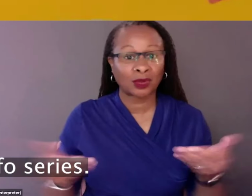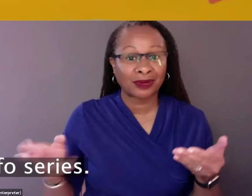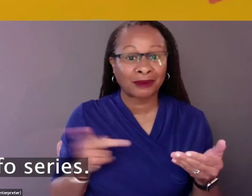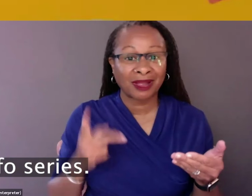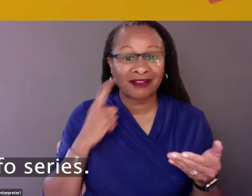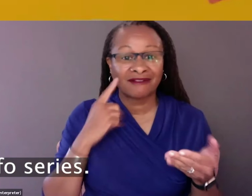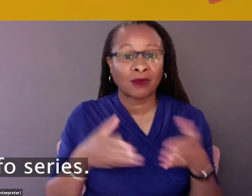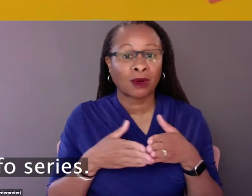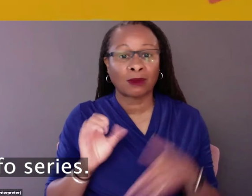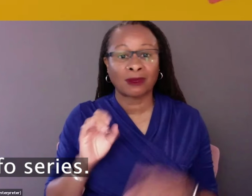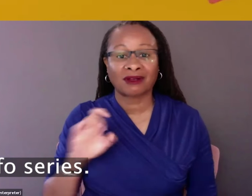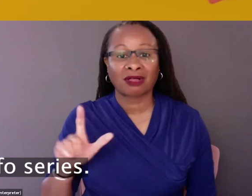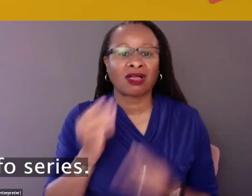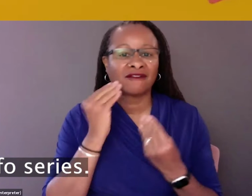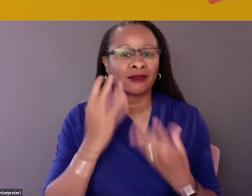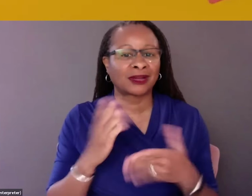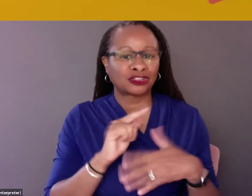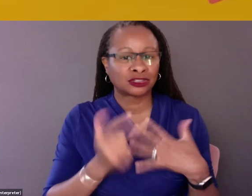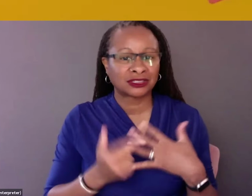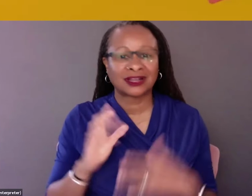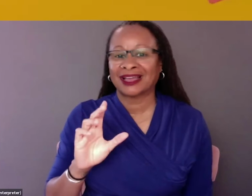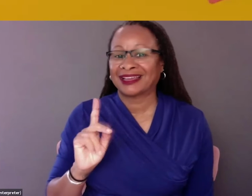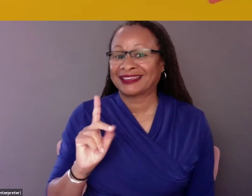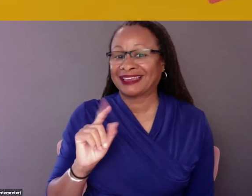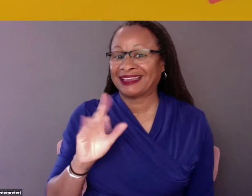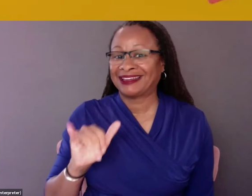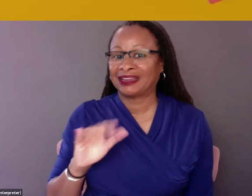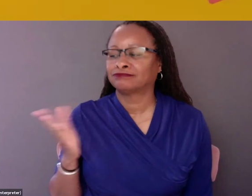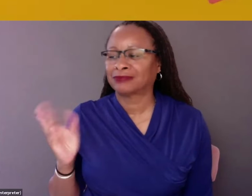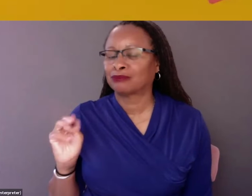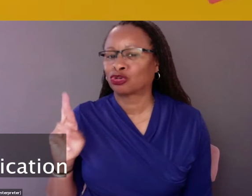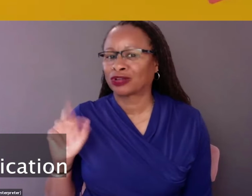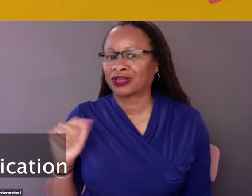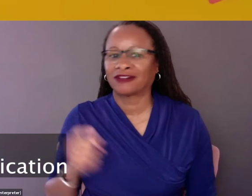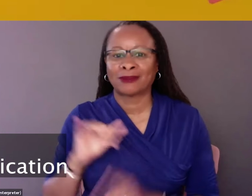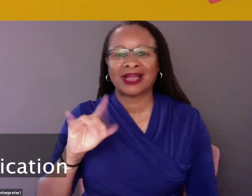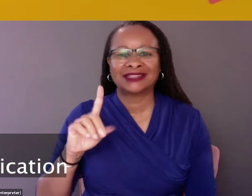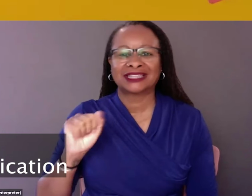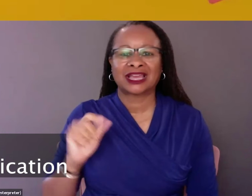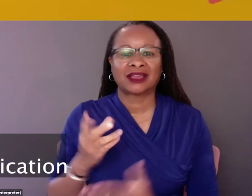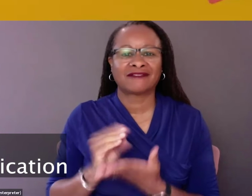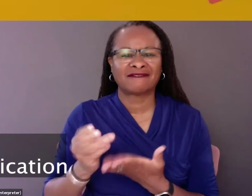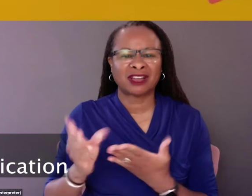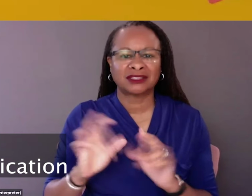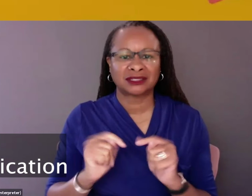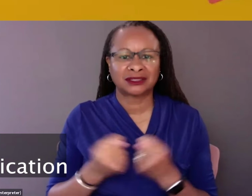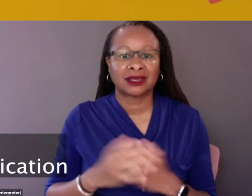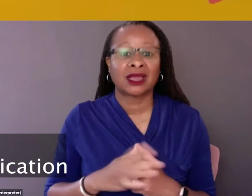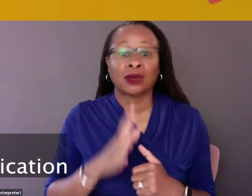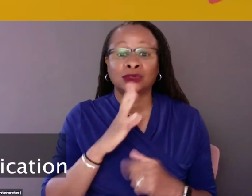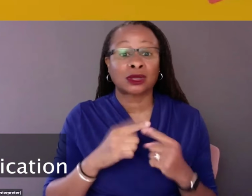Welcome back to our open call info series. I'm Katie and this is Maria from the IDA Funds team. And in this video, we'll be going over